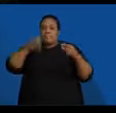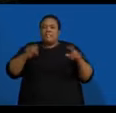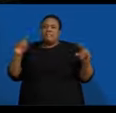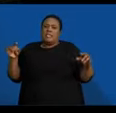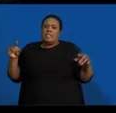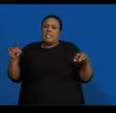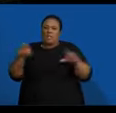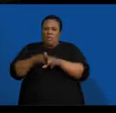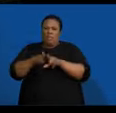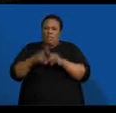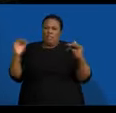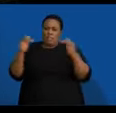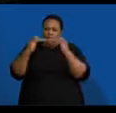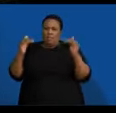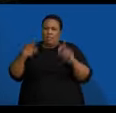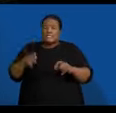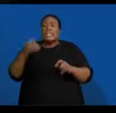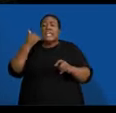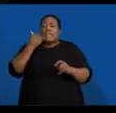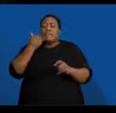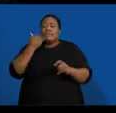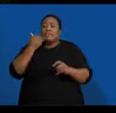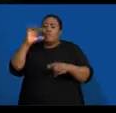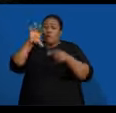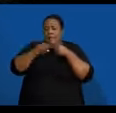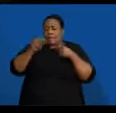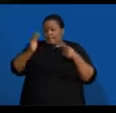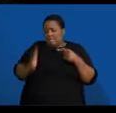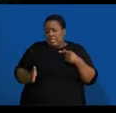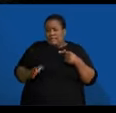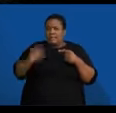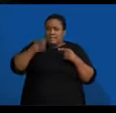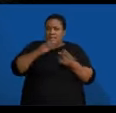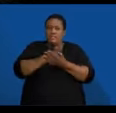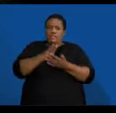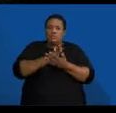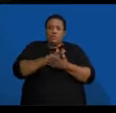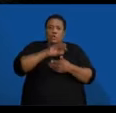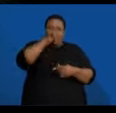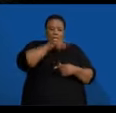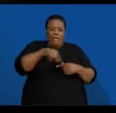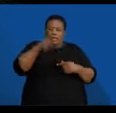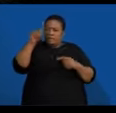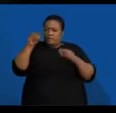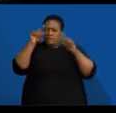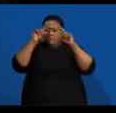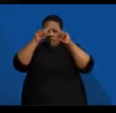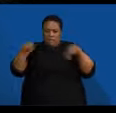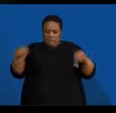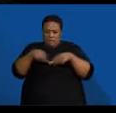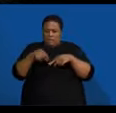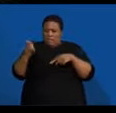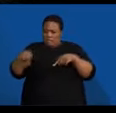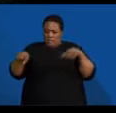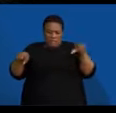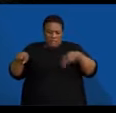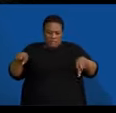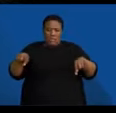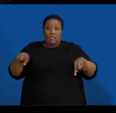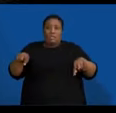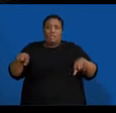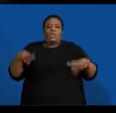if I want to find the sides, I must make sure that the angles that they are opposite to are equal, or the